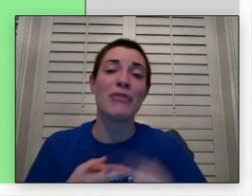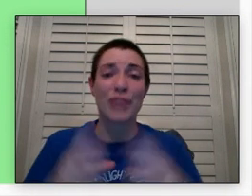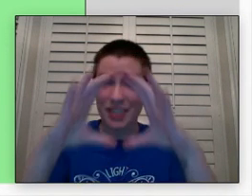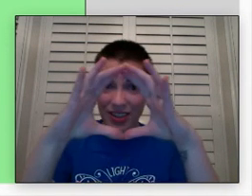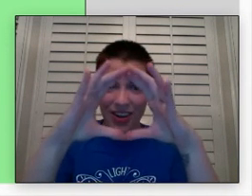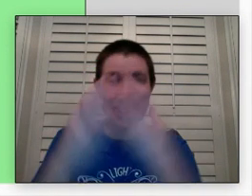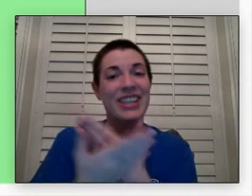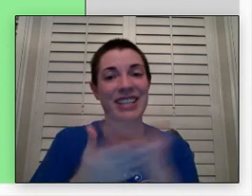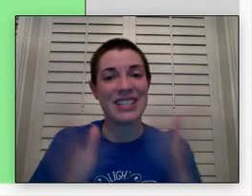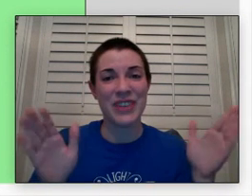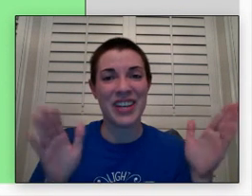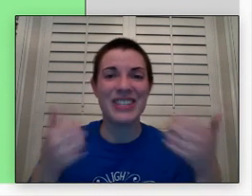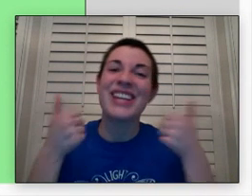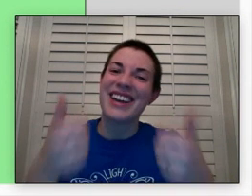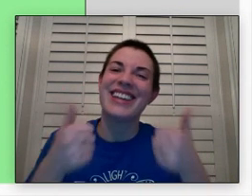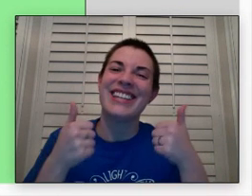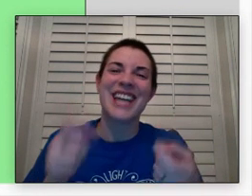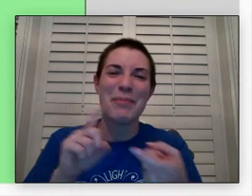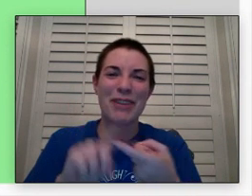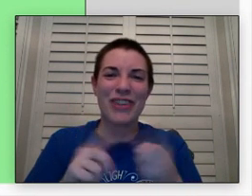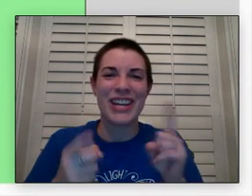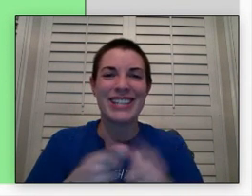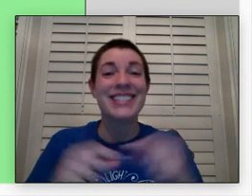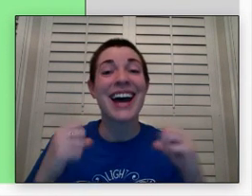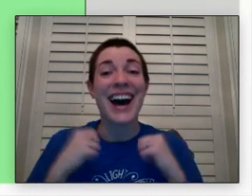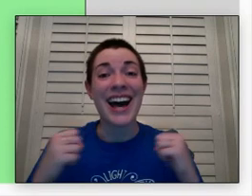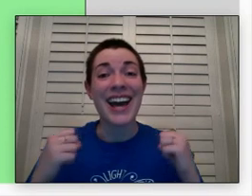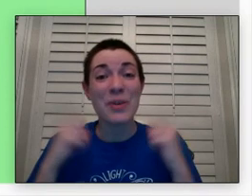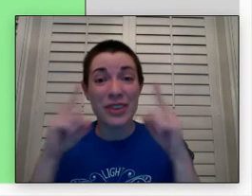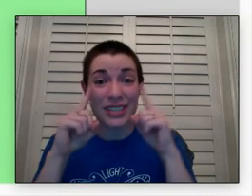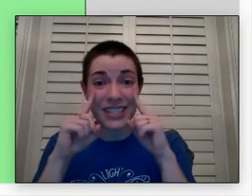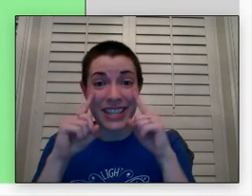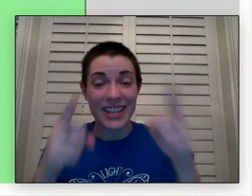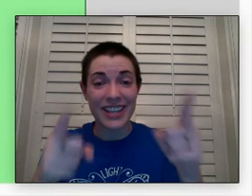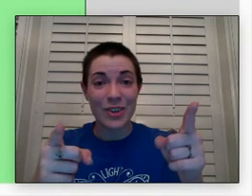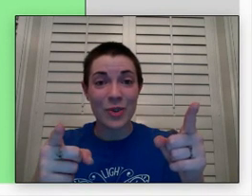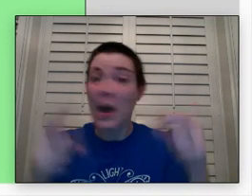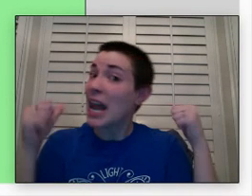sweet friend. Circle is finished. Good job, my friends. I